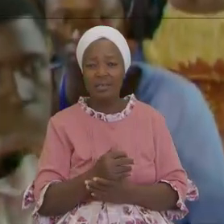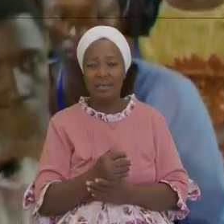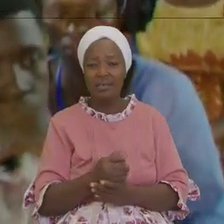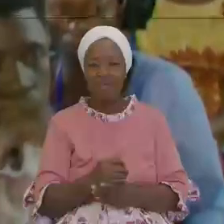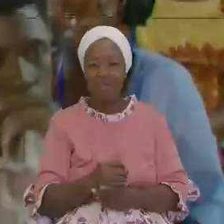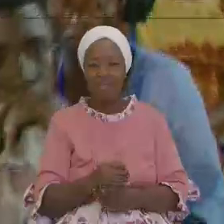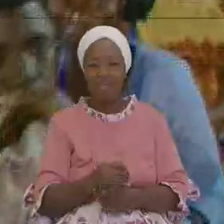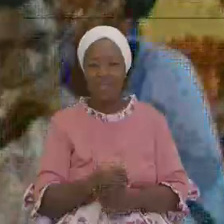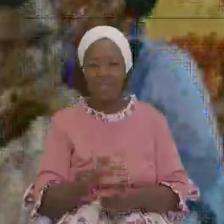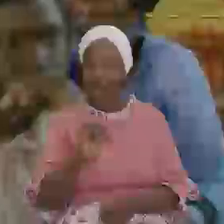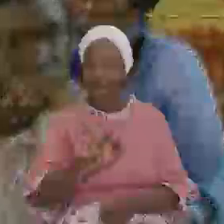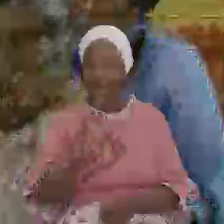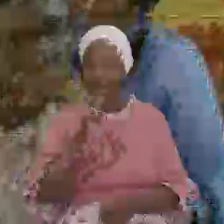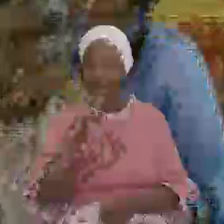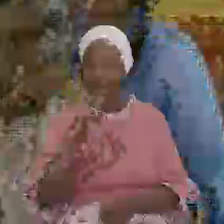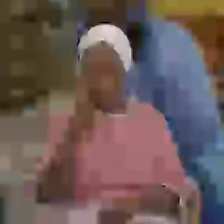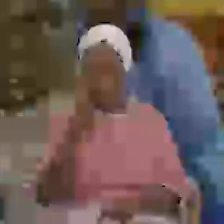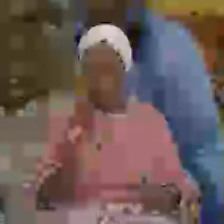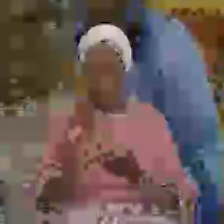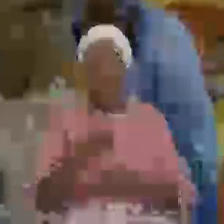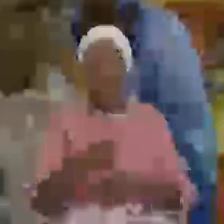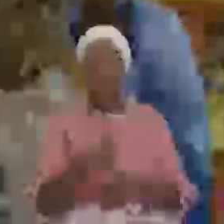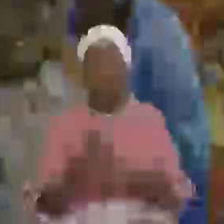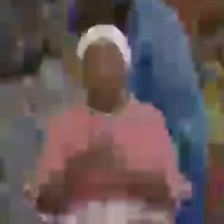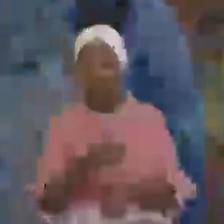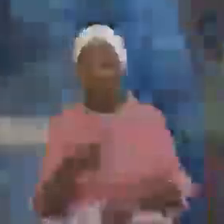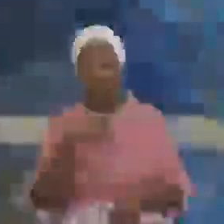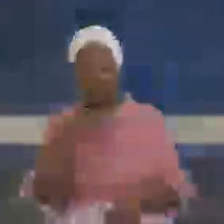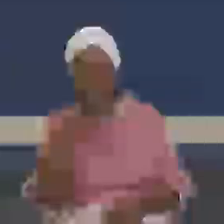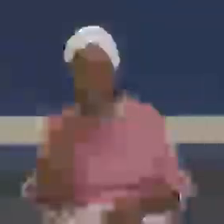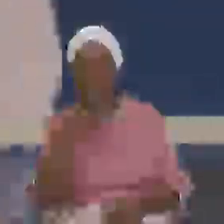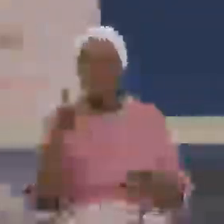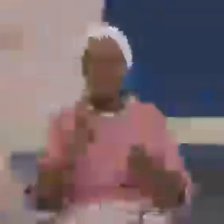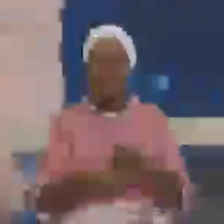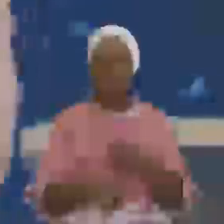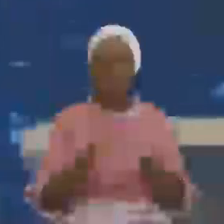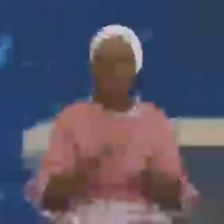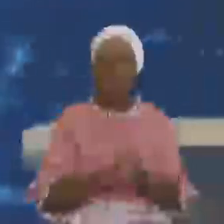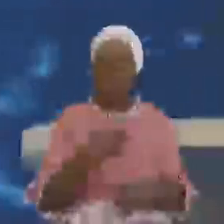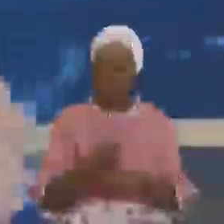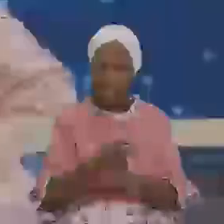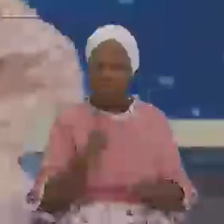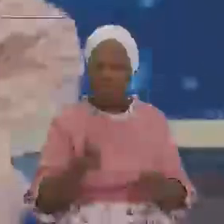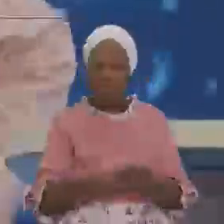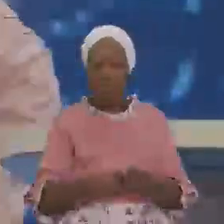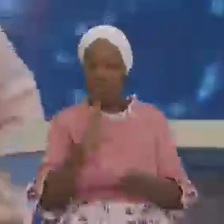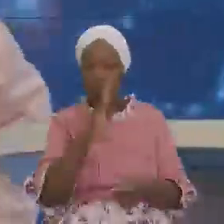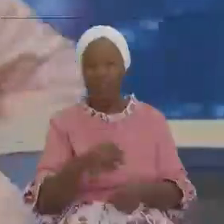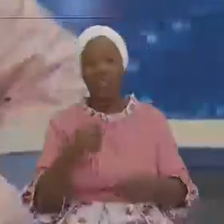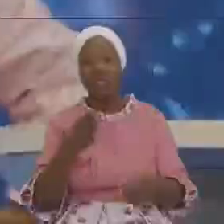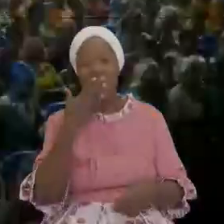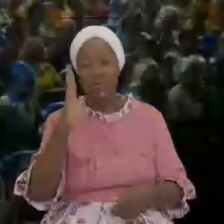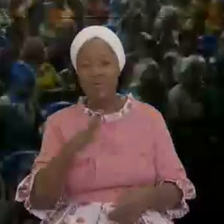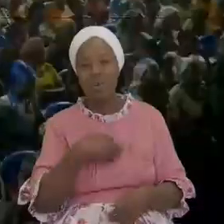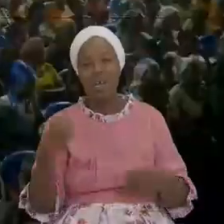I am the one corrupting other people to become evil and sinful.